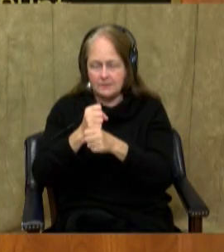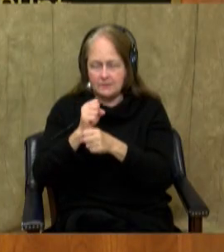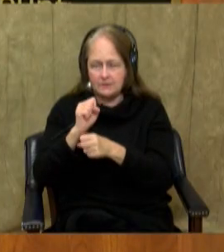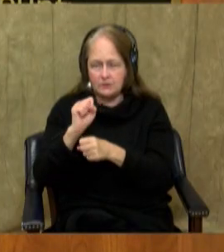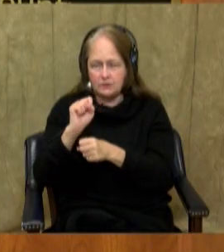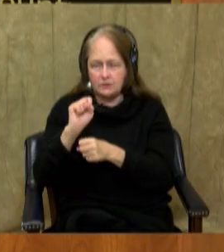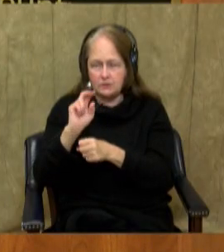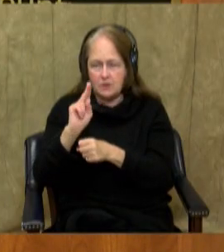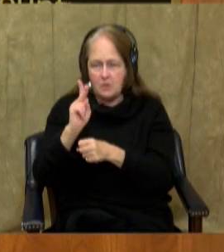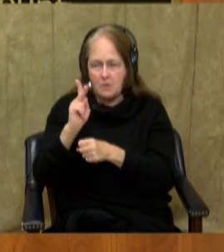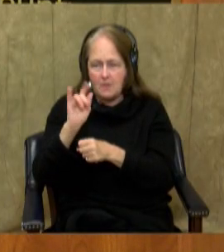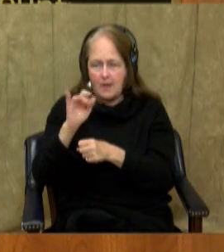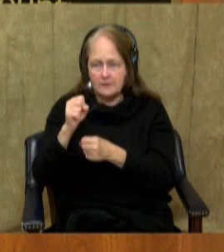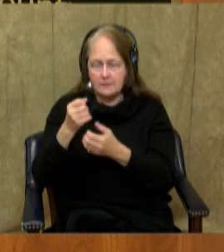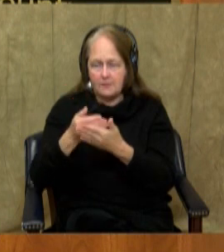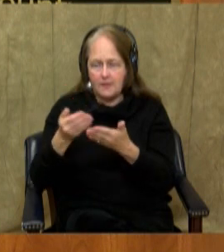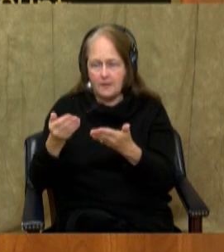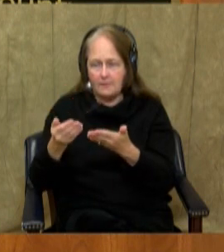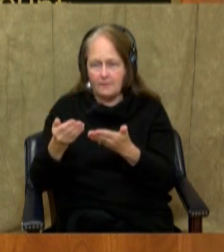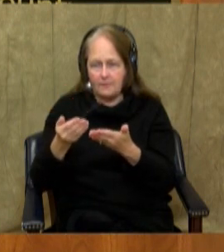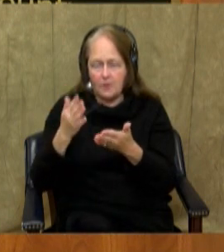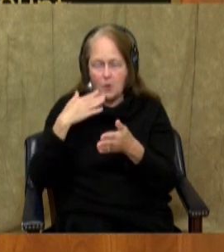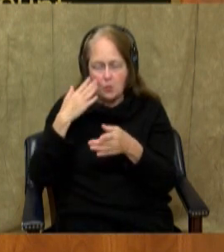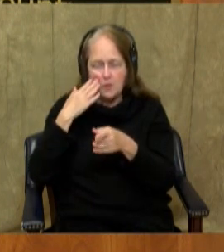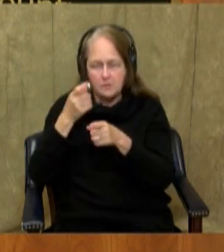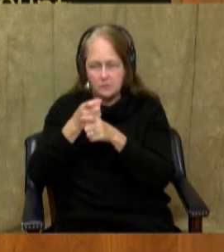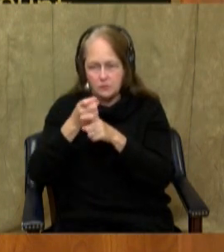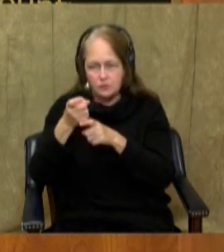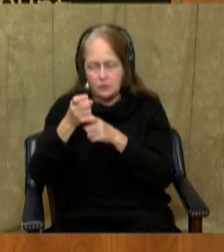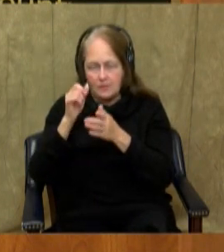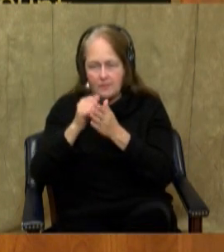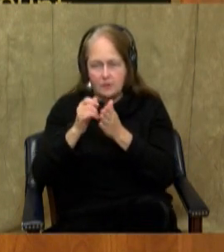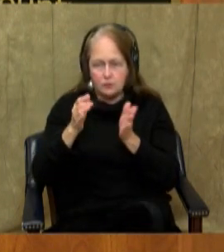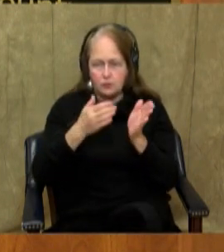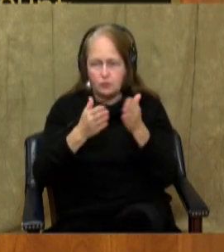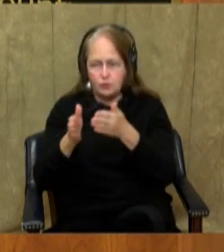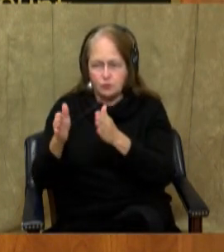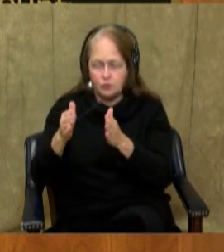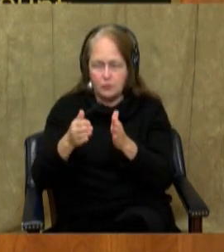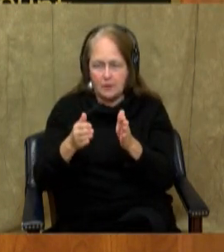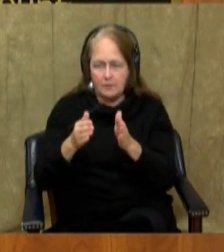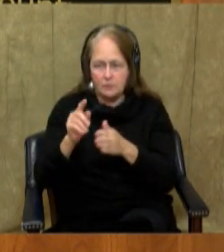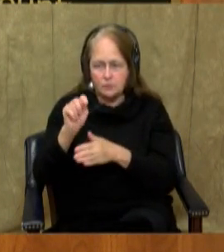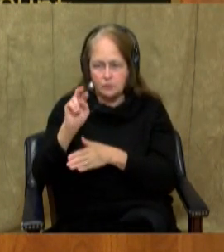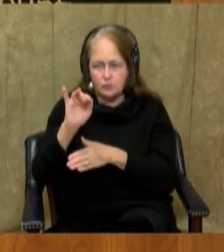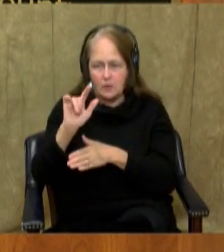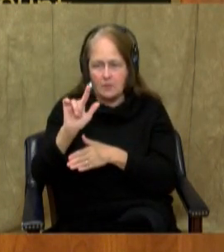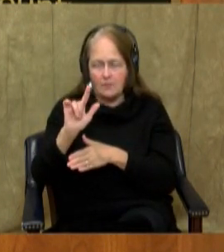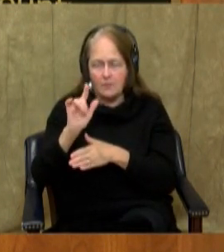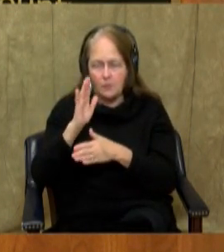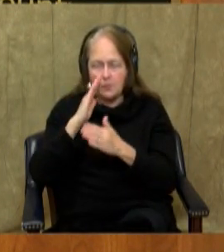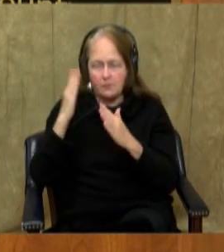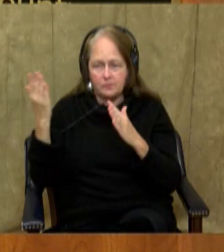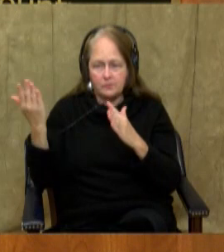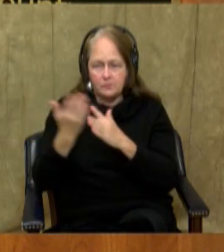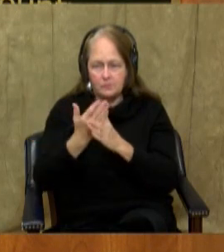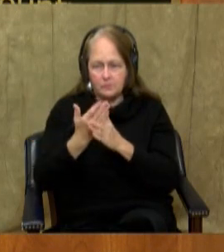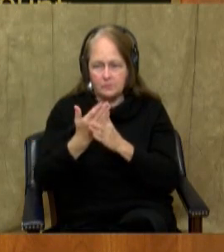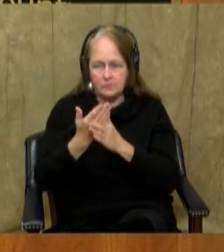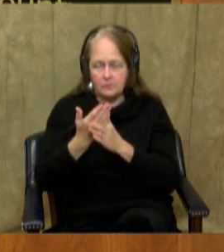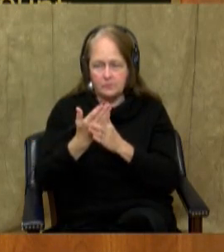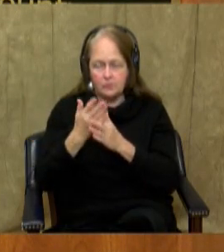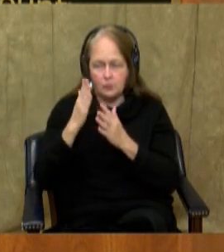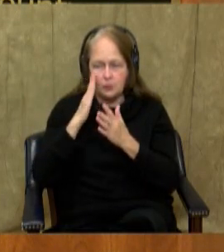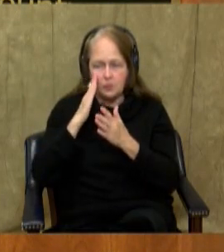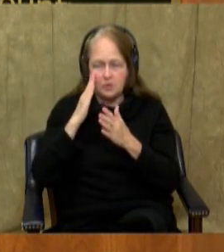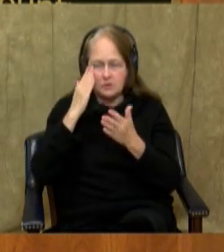the thought process was this: if we can destroy this particular trail, or at least interrupt it, then we can disrupt